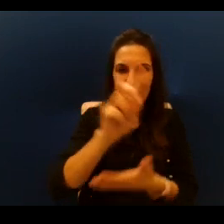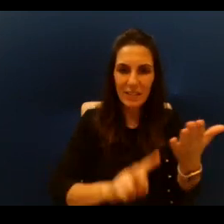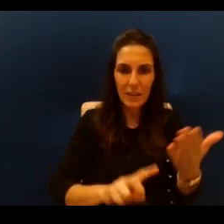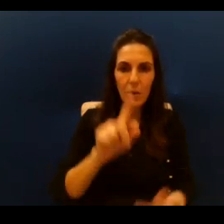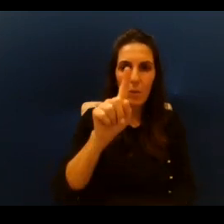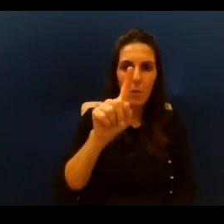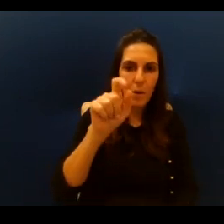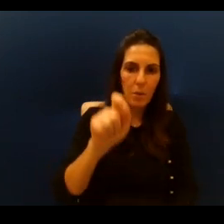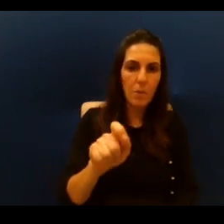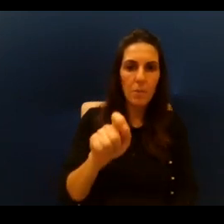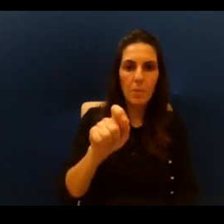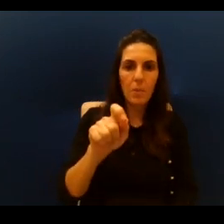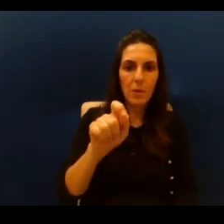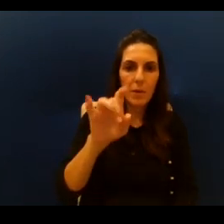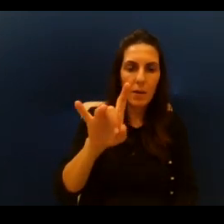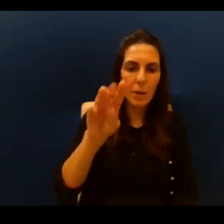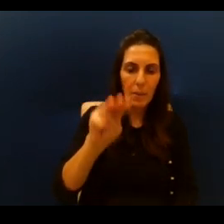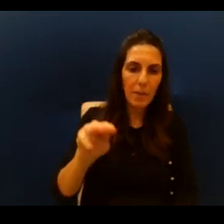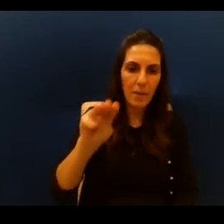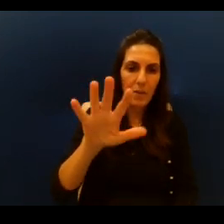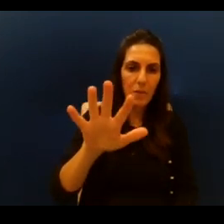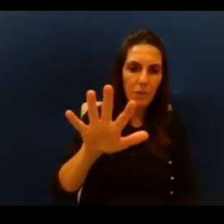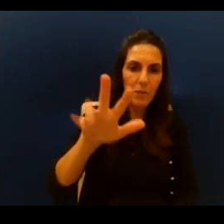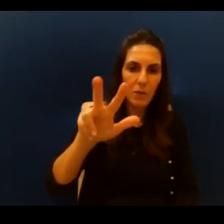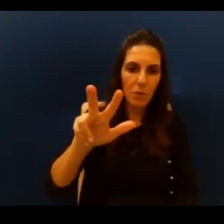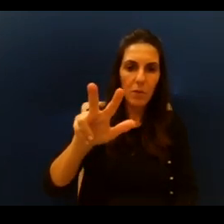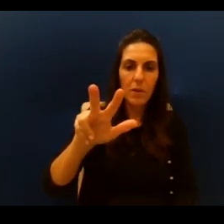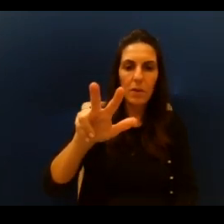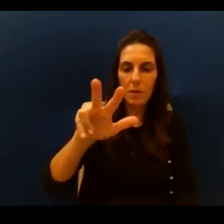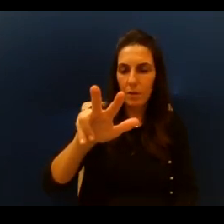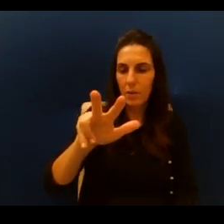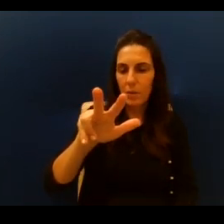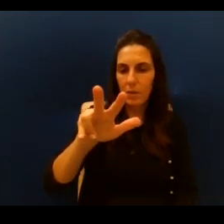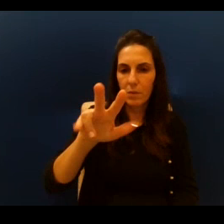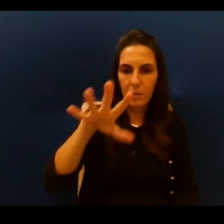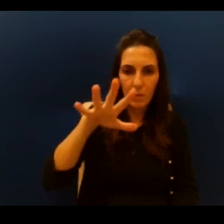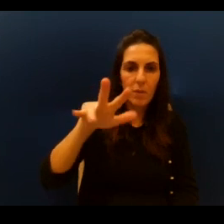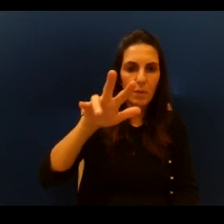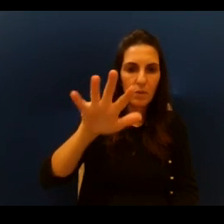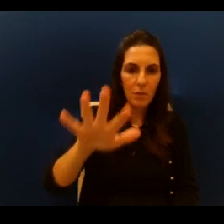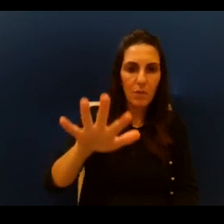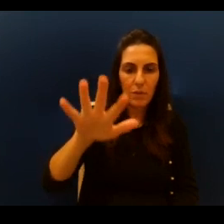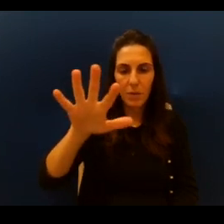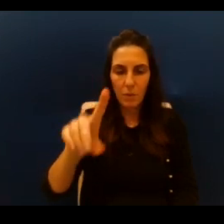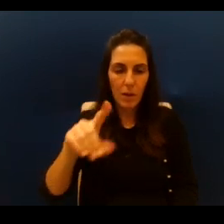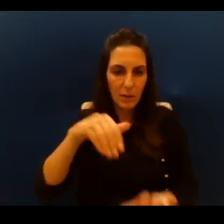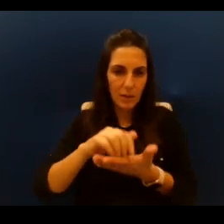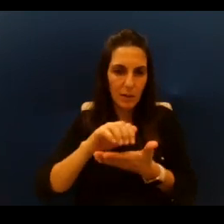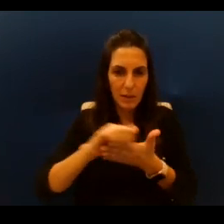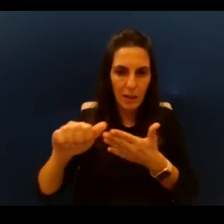$1,863,761. The additional funding,